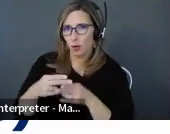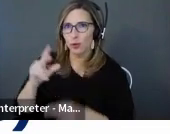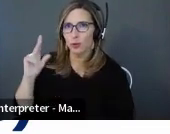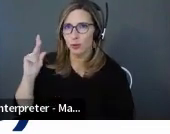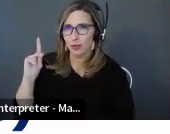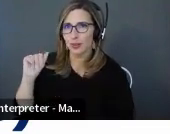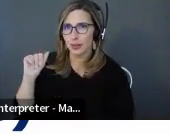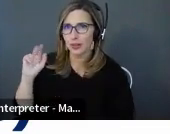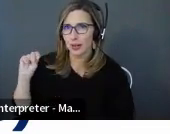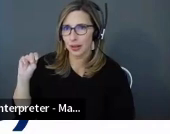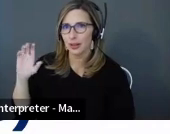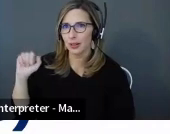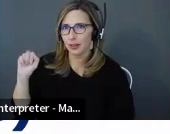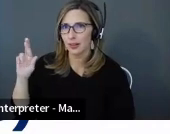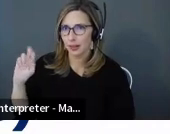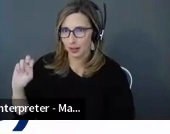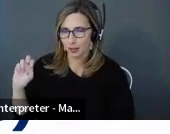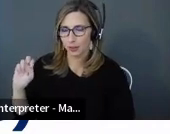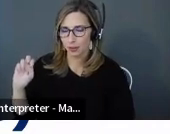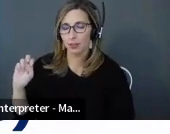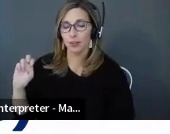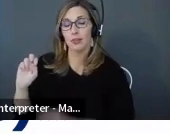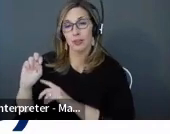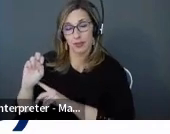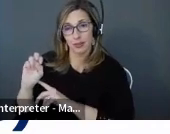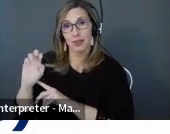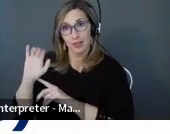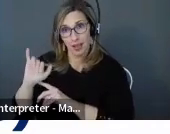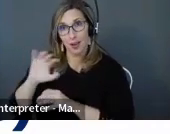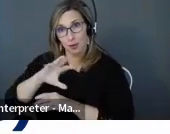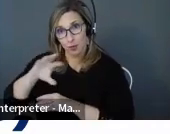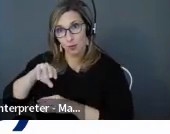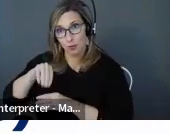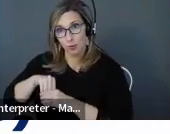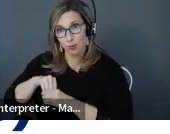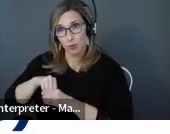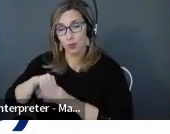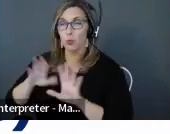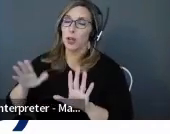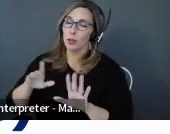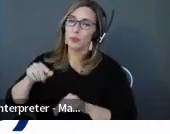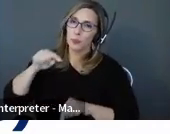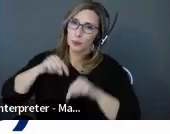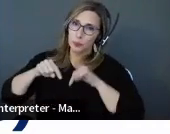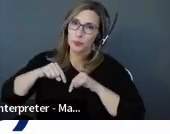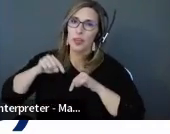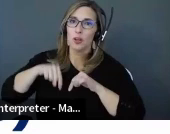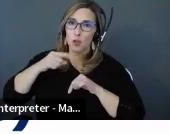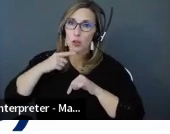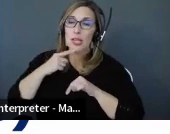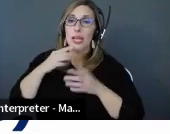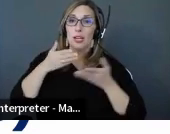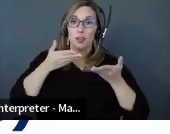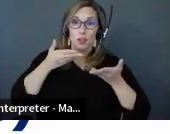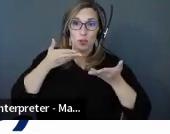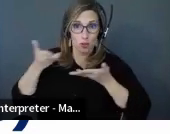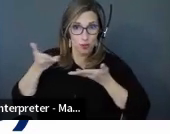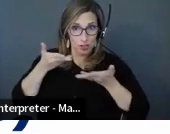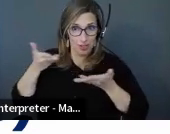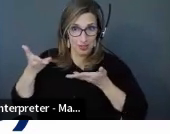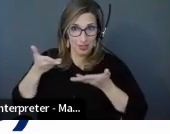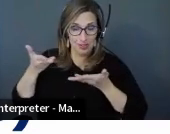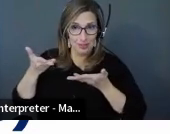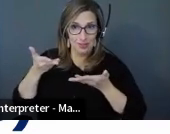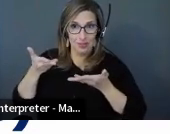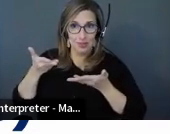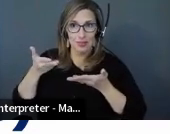that further, CanCare also includes, or I should say, these services under CanCare